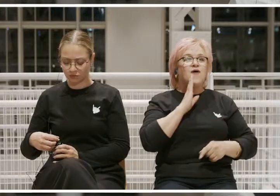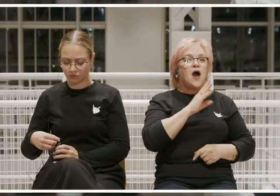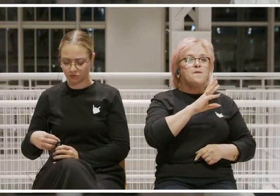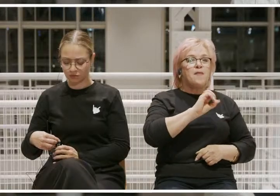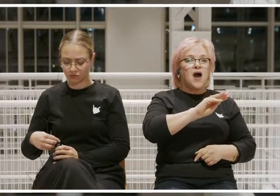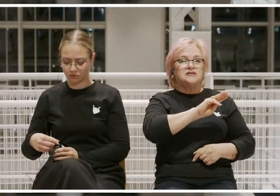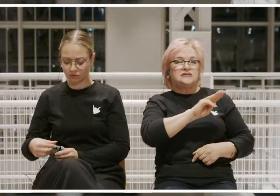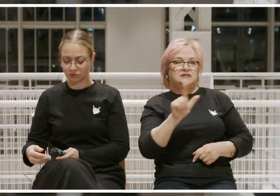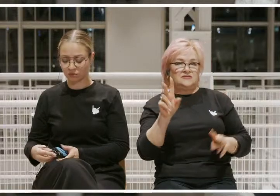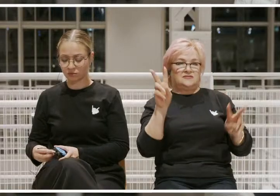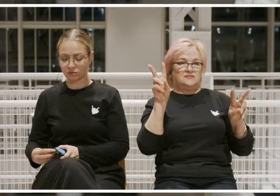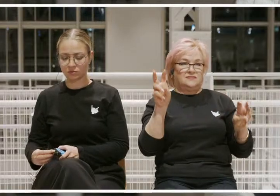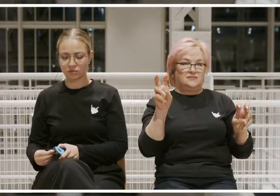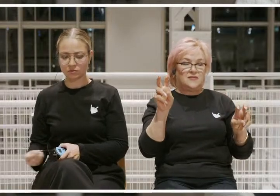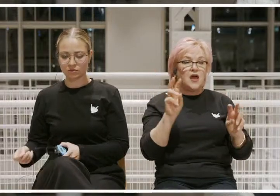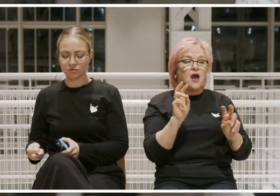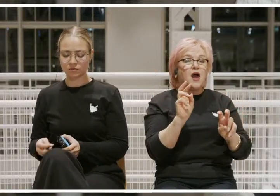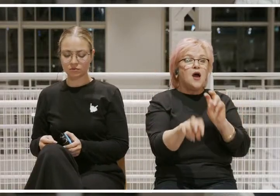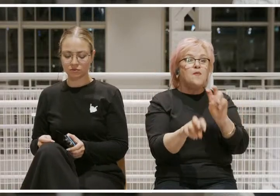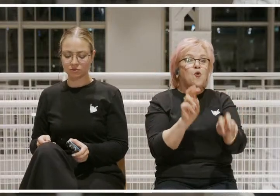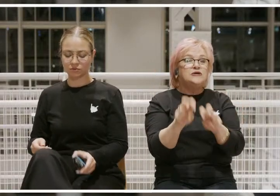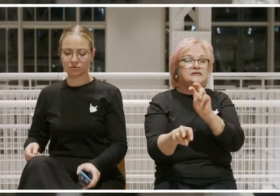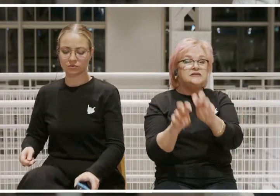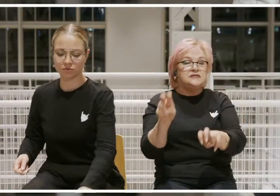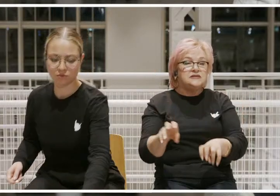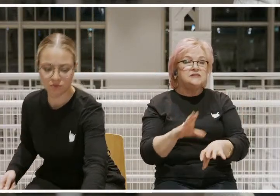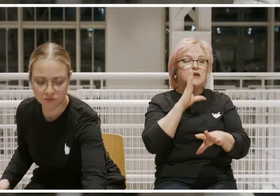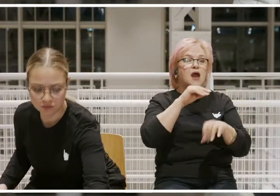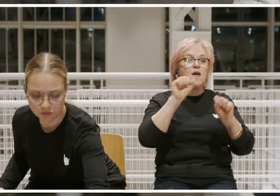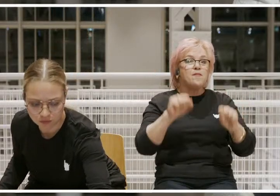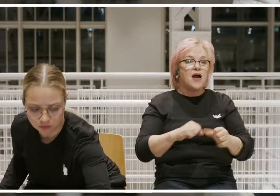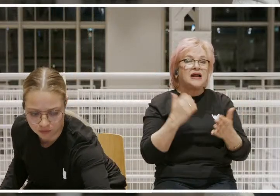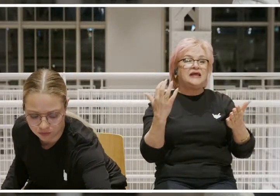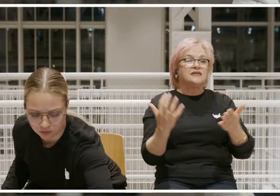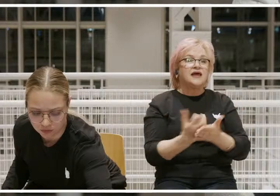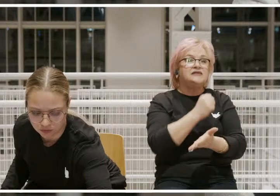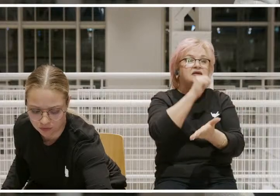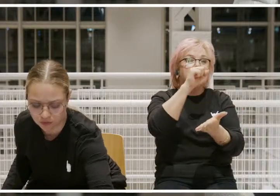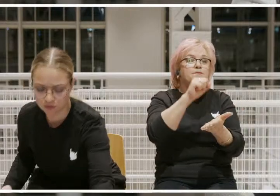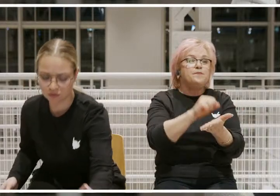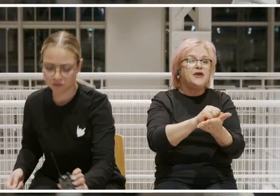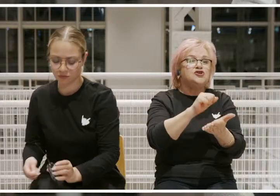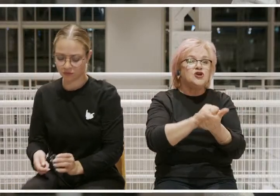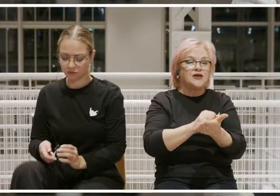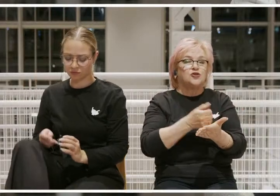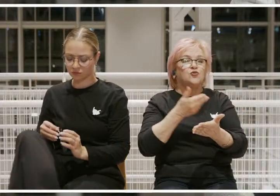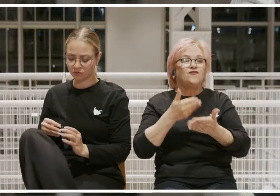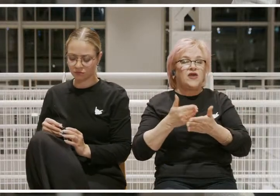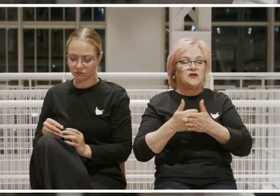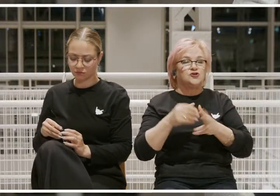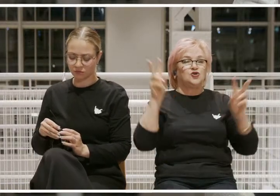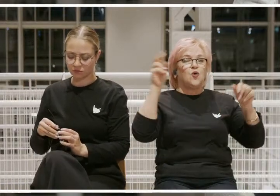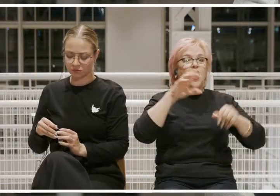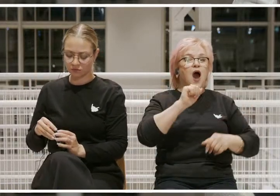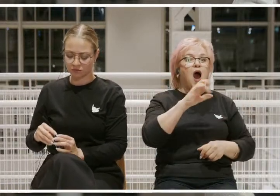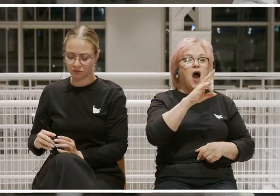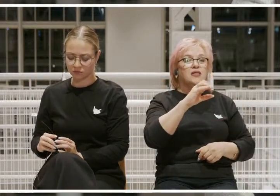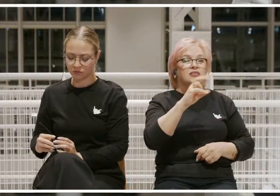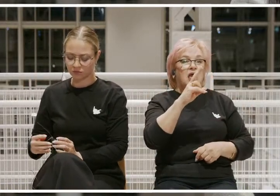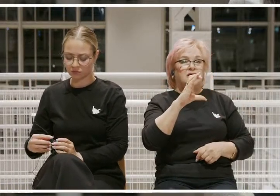Visitors could find the printed version of the Annex in the biennial venues for free.